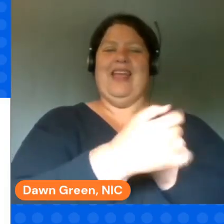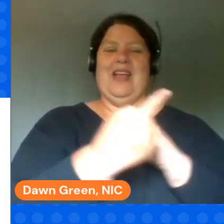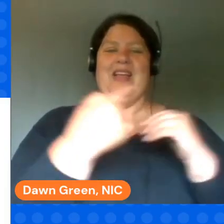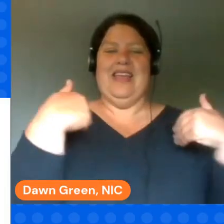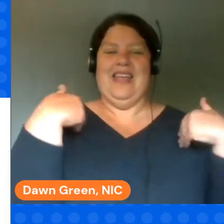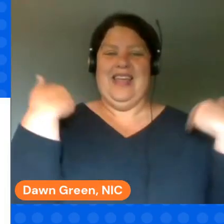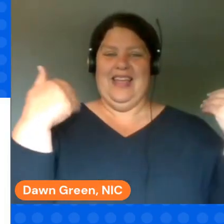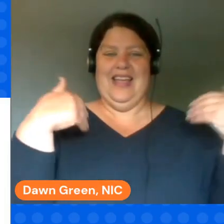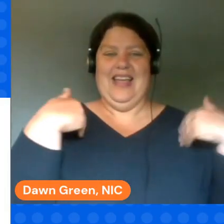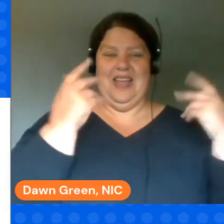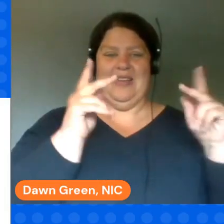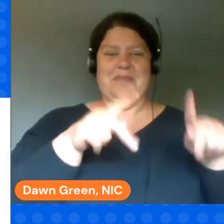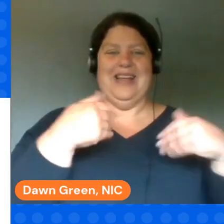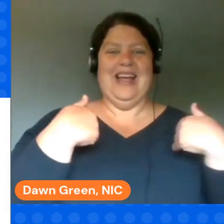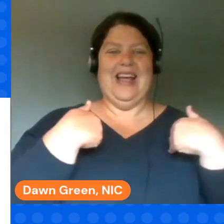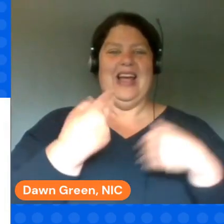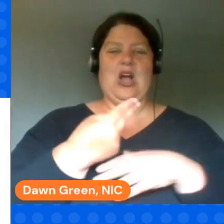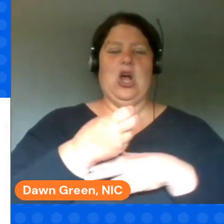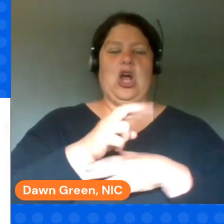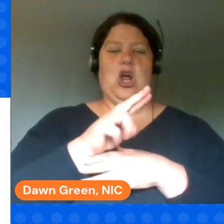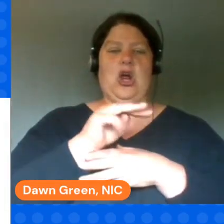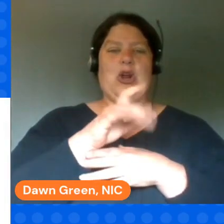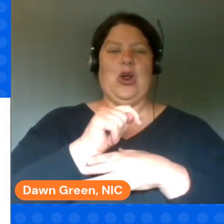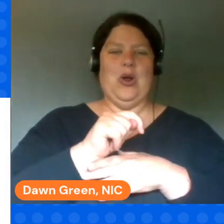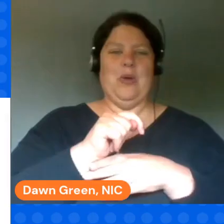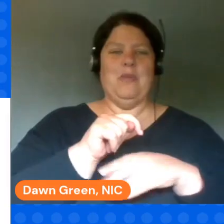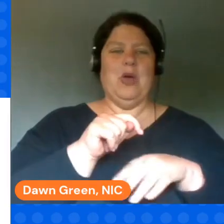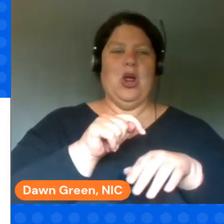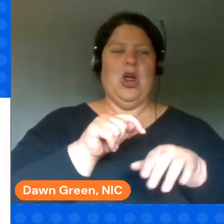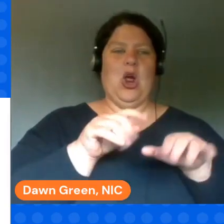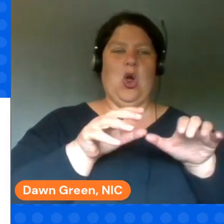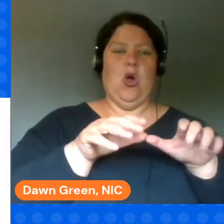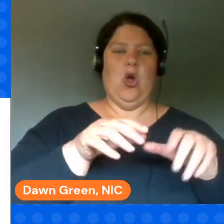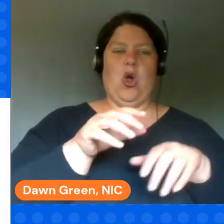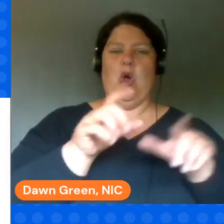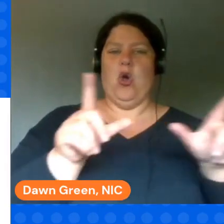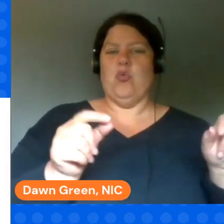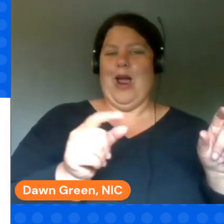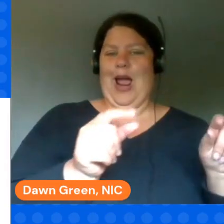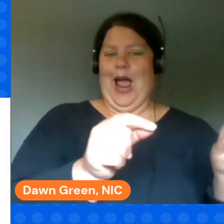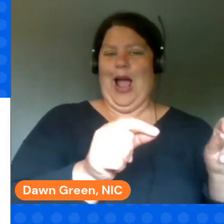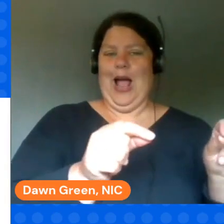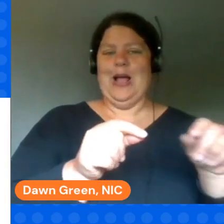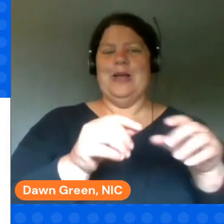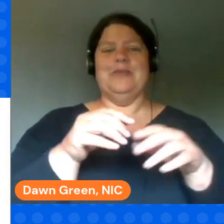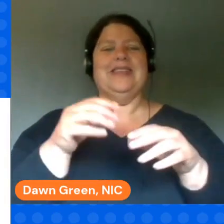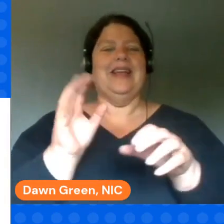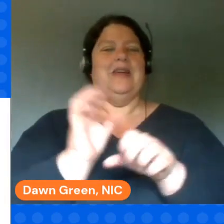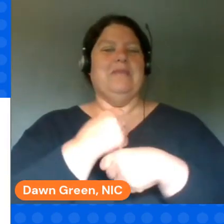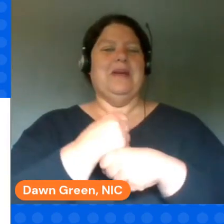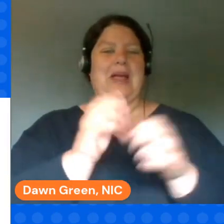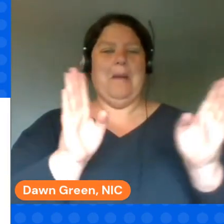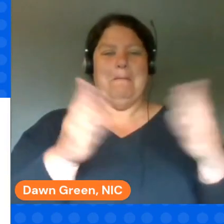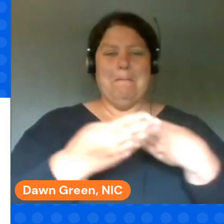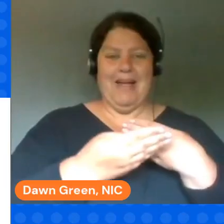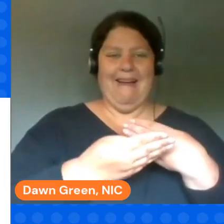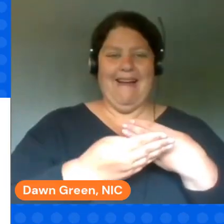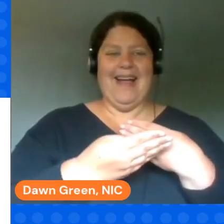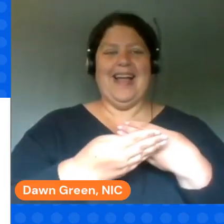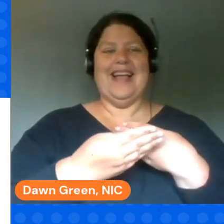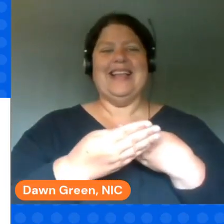hermit crabs in an aquarium. So she was making a box. She made an OctoStudio project with code, but also was making a